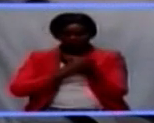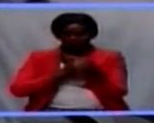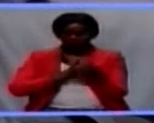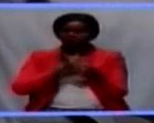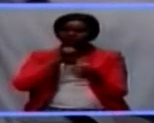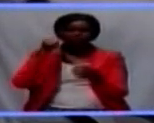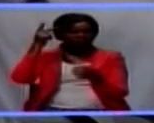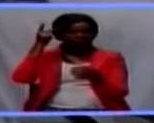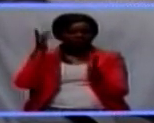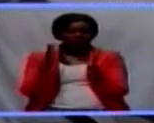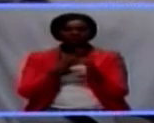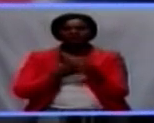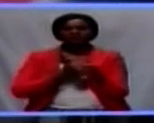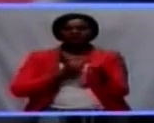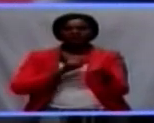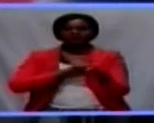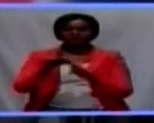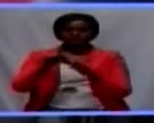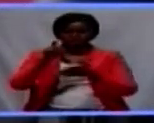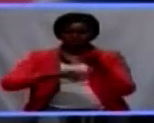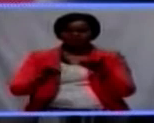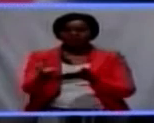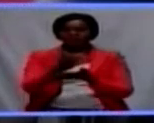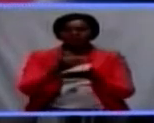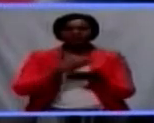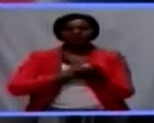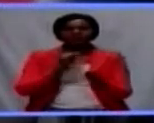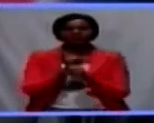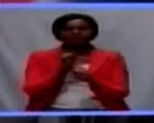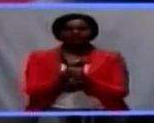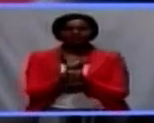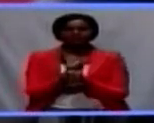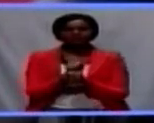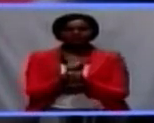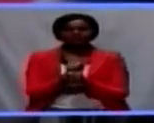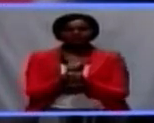politician. I'm a professional tax collector. That's my job. Okay? So,